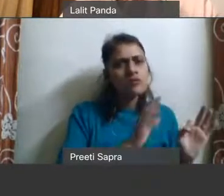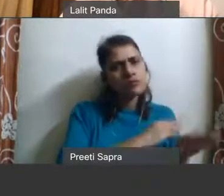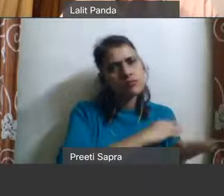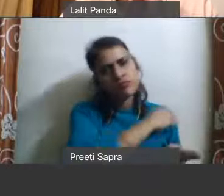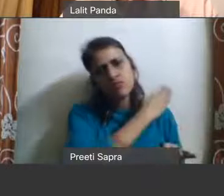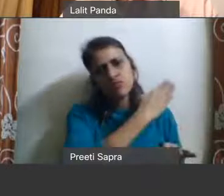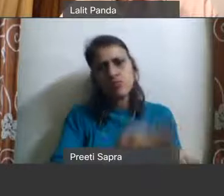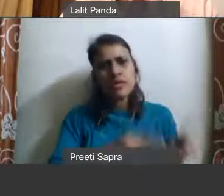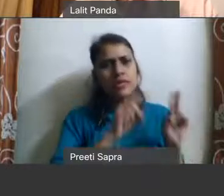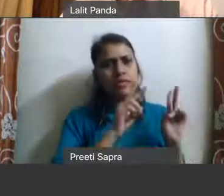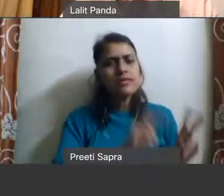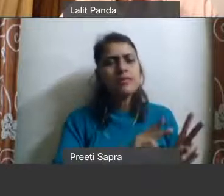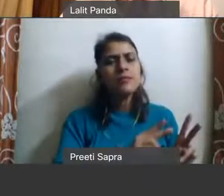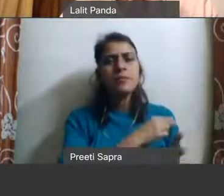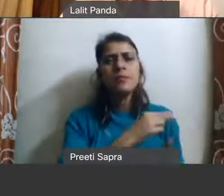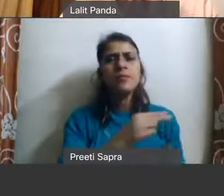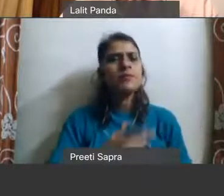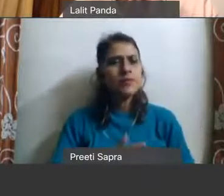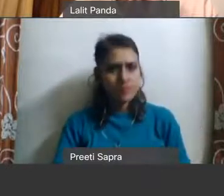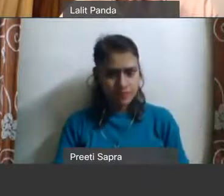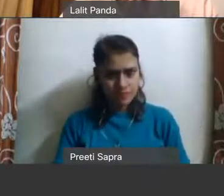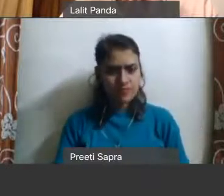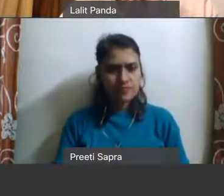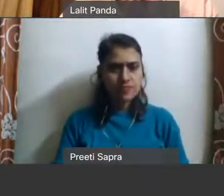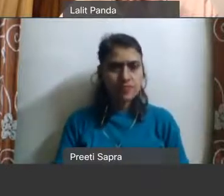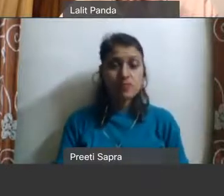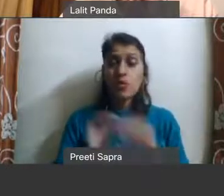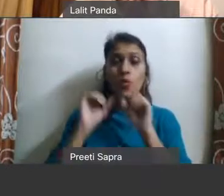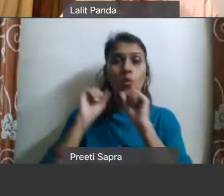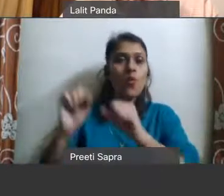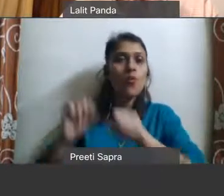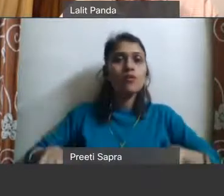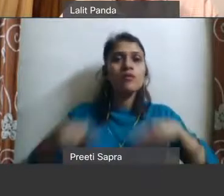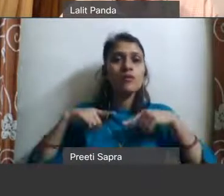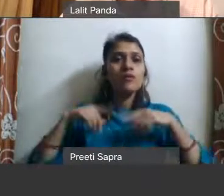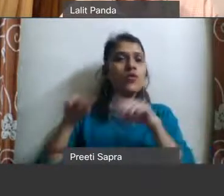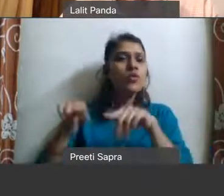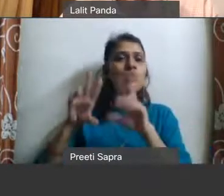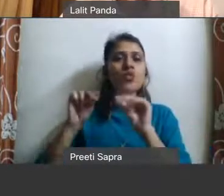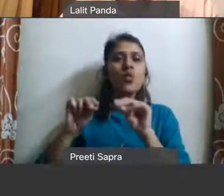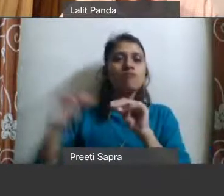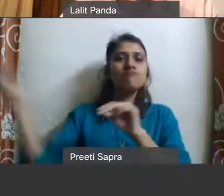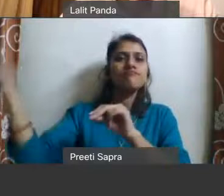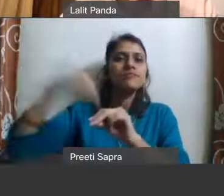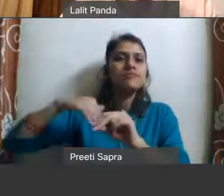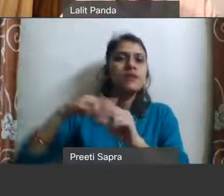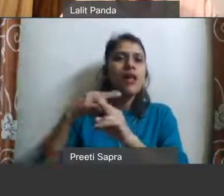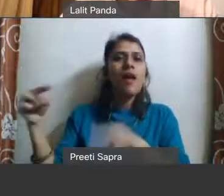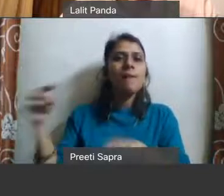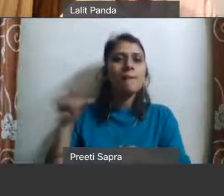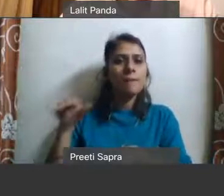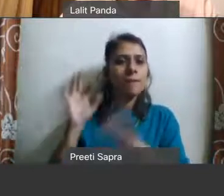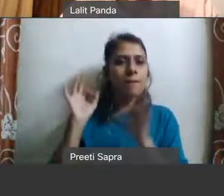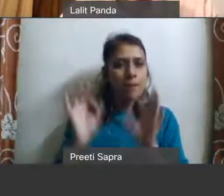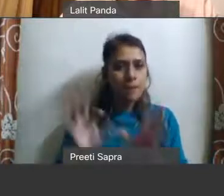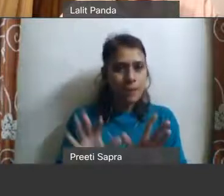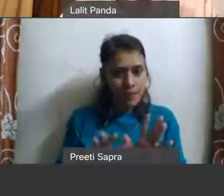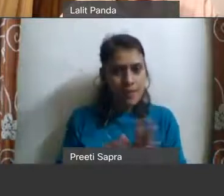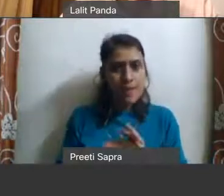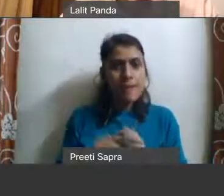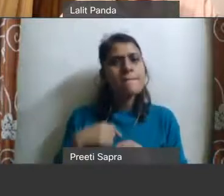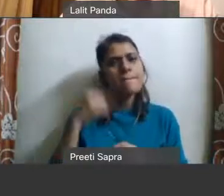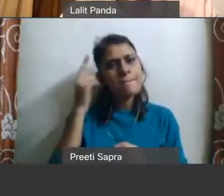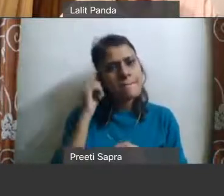point to make. But I think that if we treat CA 2019 and 2003 in the larger context, in